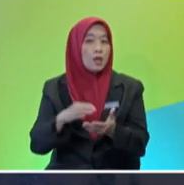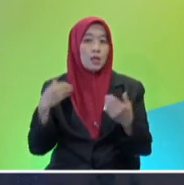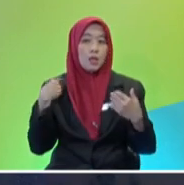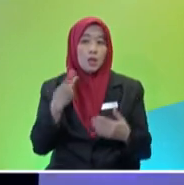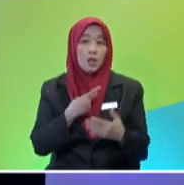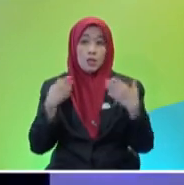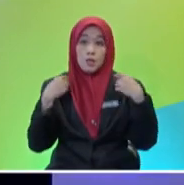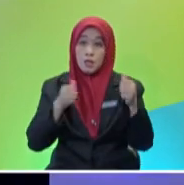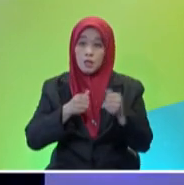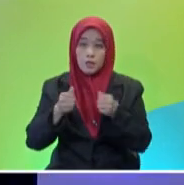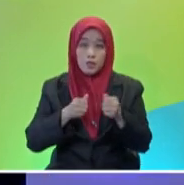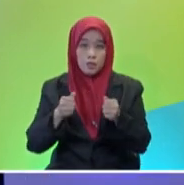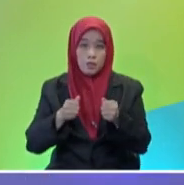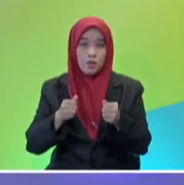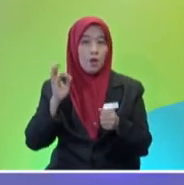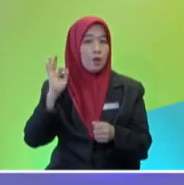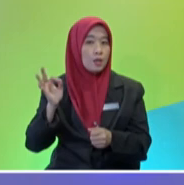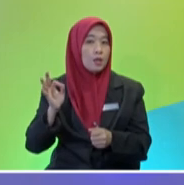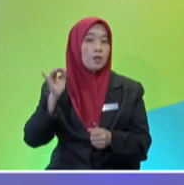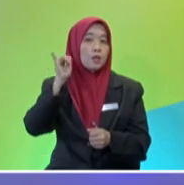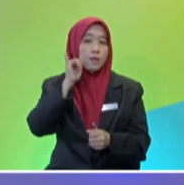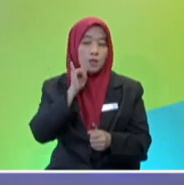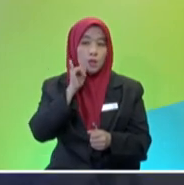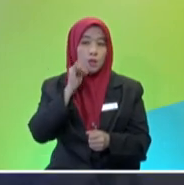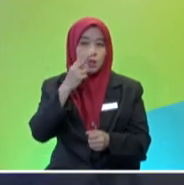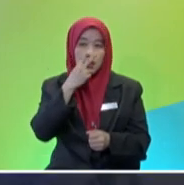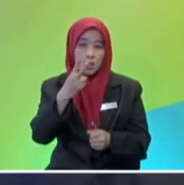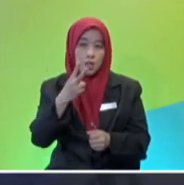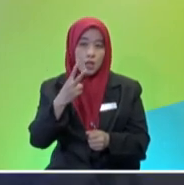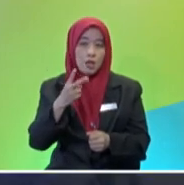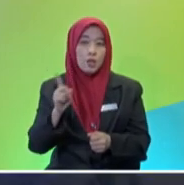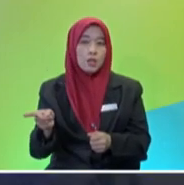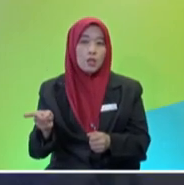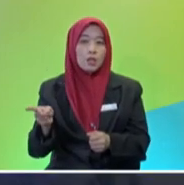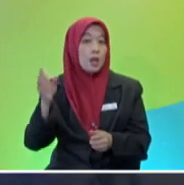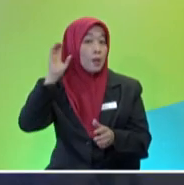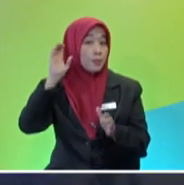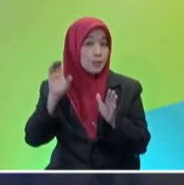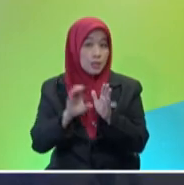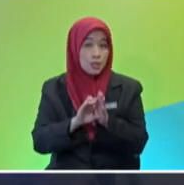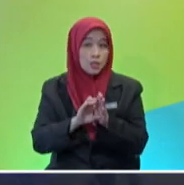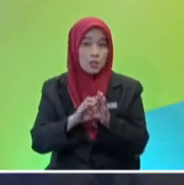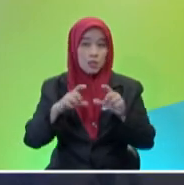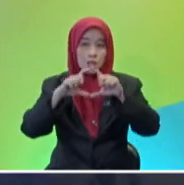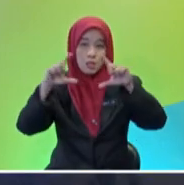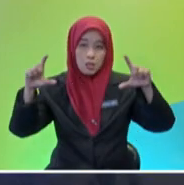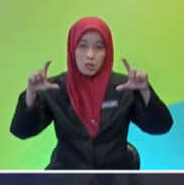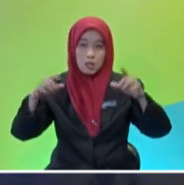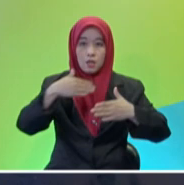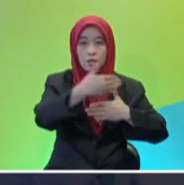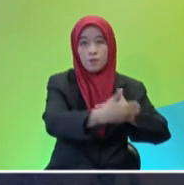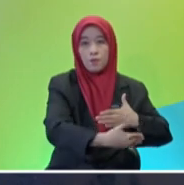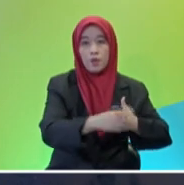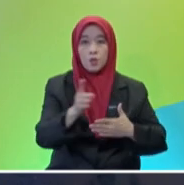Yes. Mm-hmm. Okay, Shafika, if you can see, there are some picture cards in front of you. Mm-hmm. Okay, if